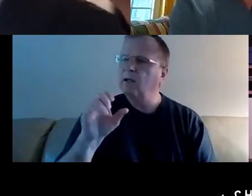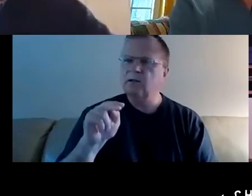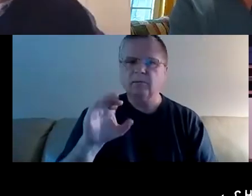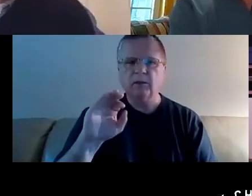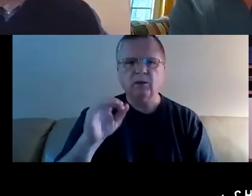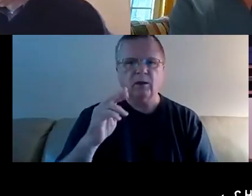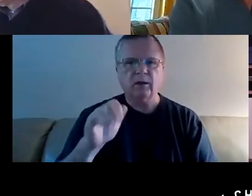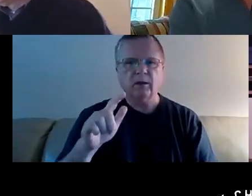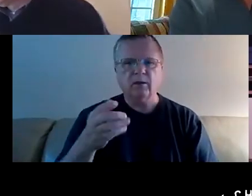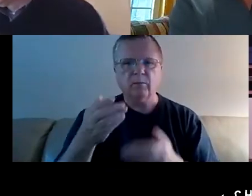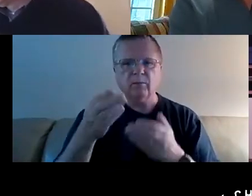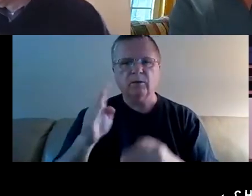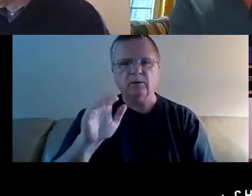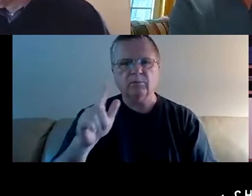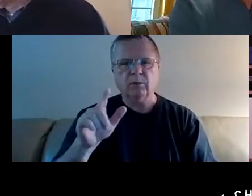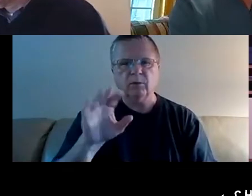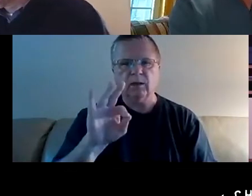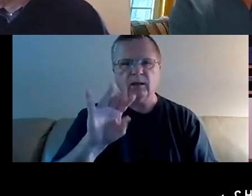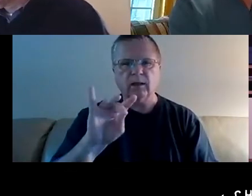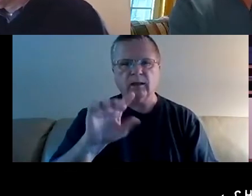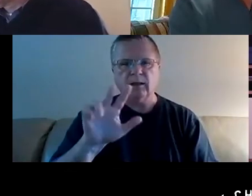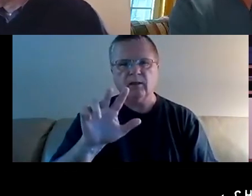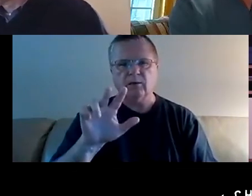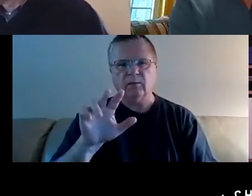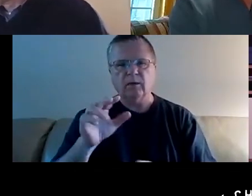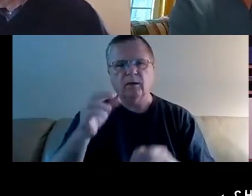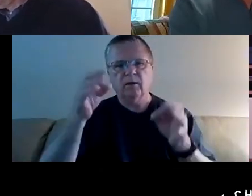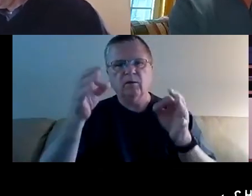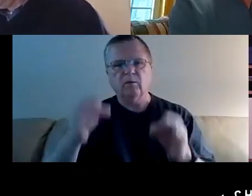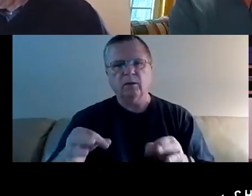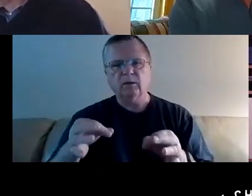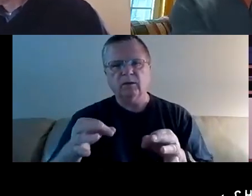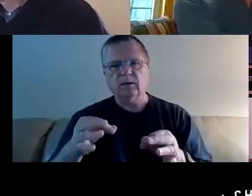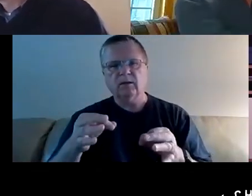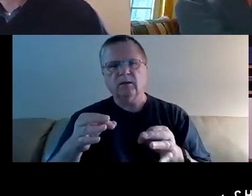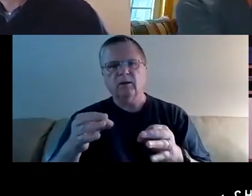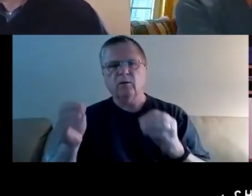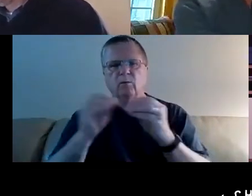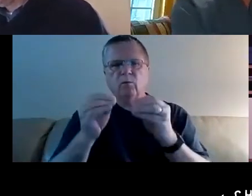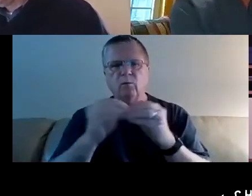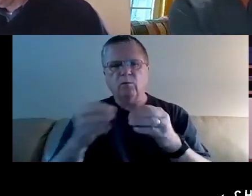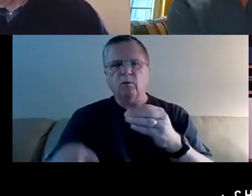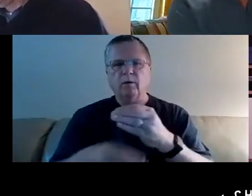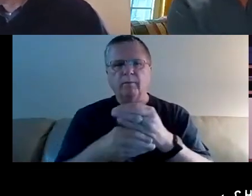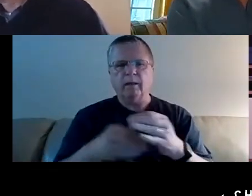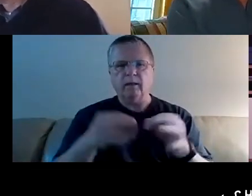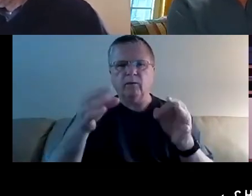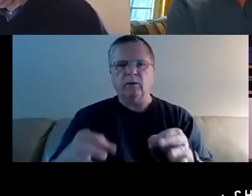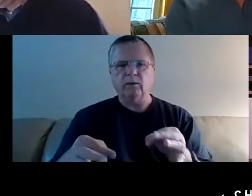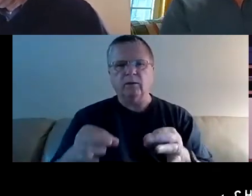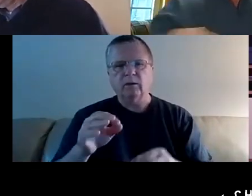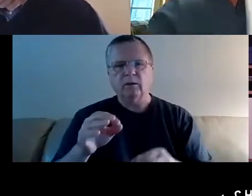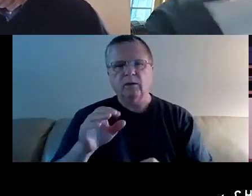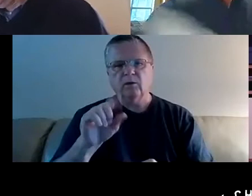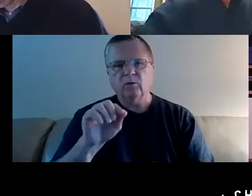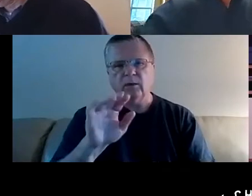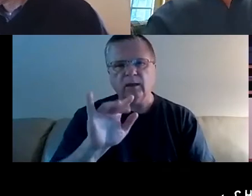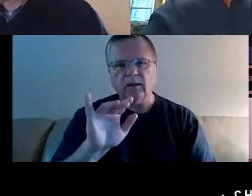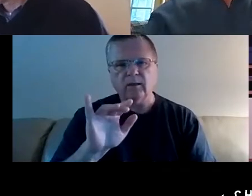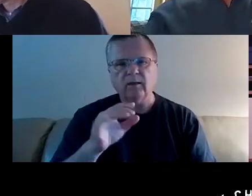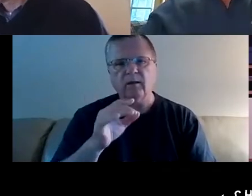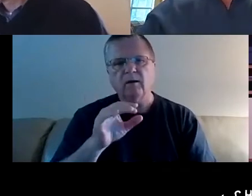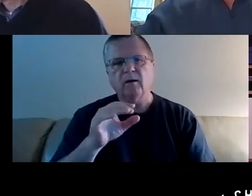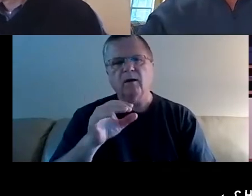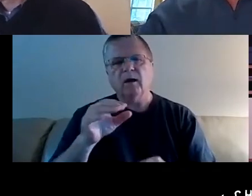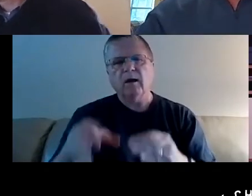number 983, resolution further amending resolution 335 of 2019, amended previously by